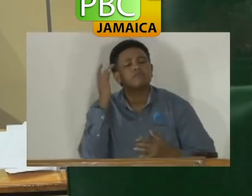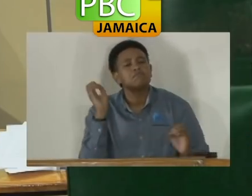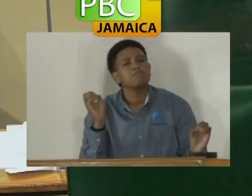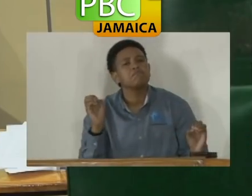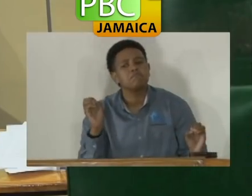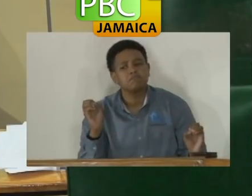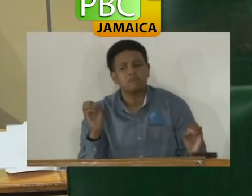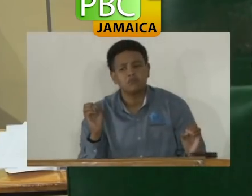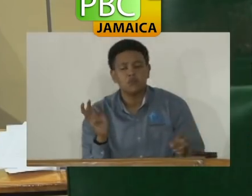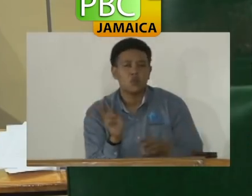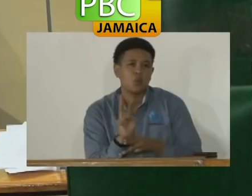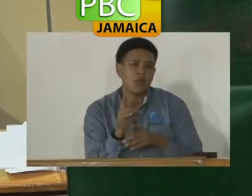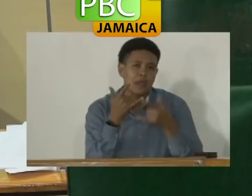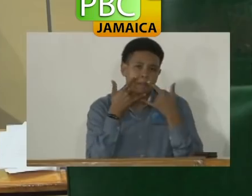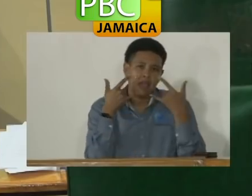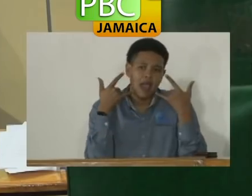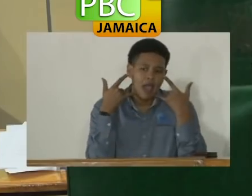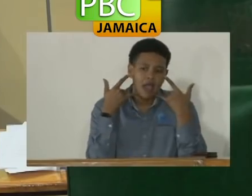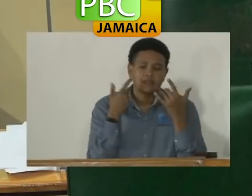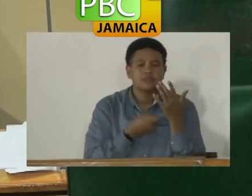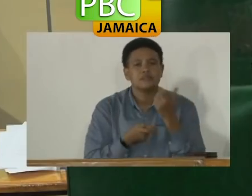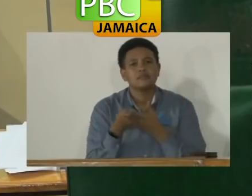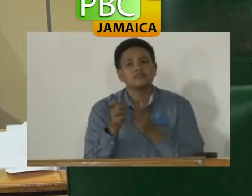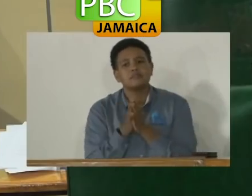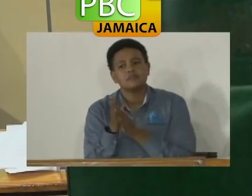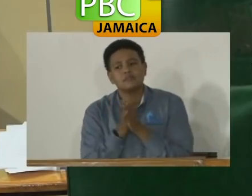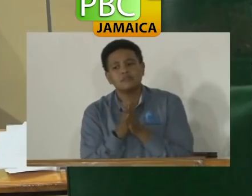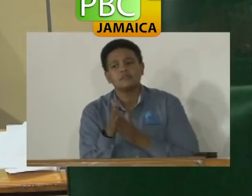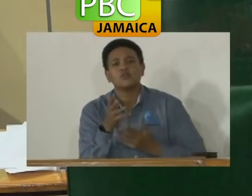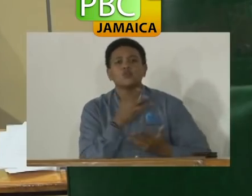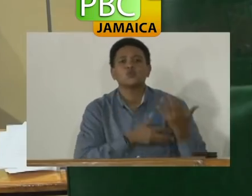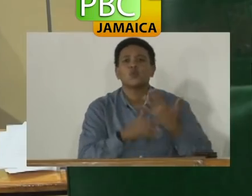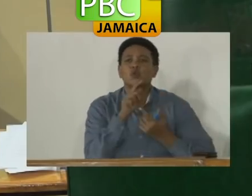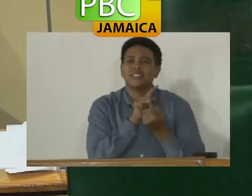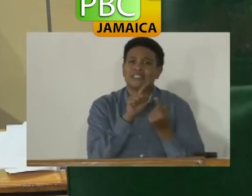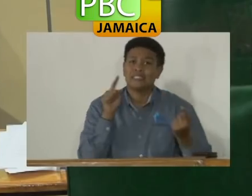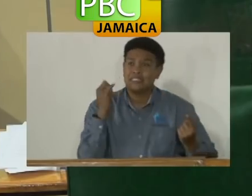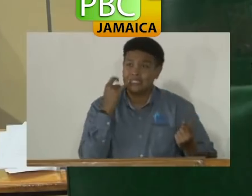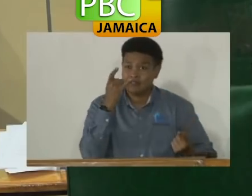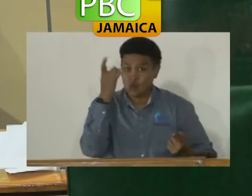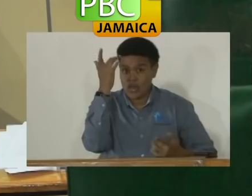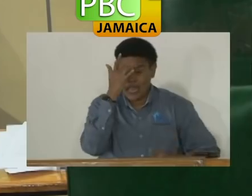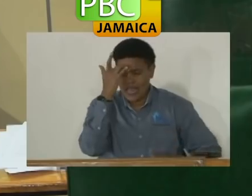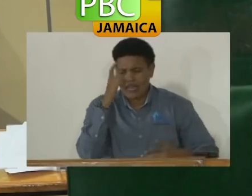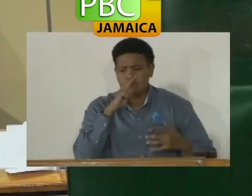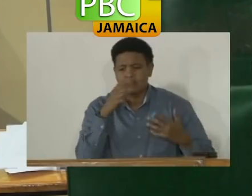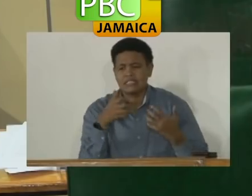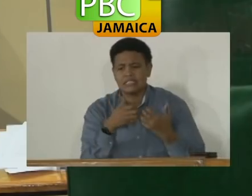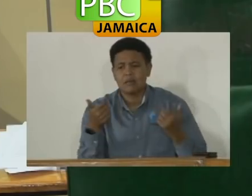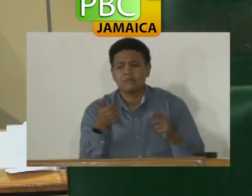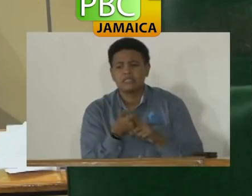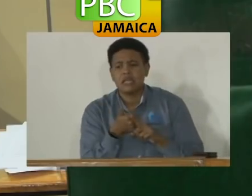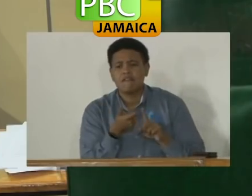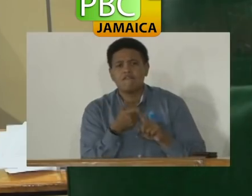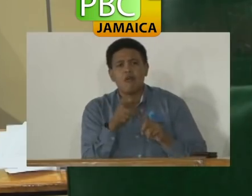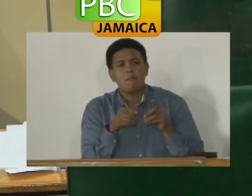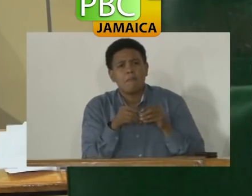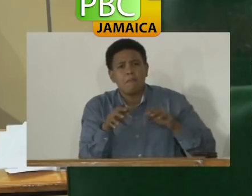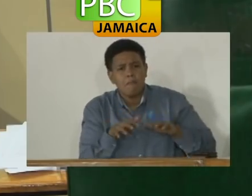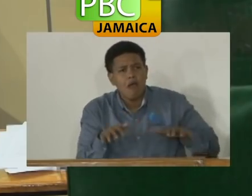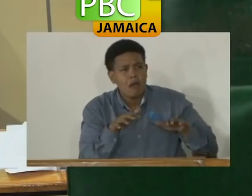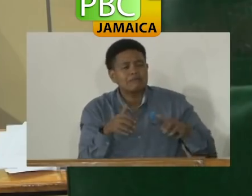So the wearing of the mask, the hand sanitizing, the social distancing, if you are ill, separating yourself from the